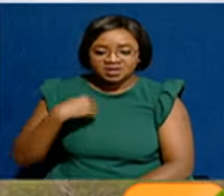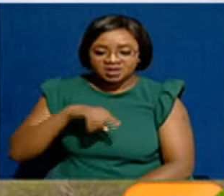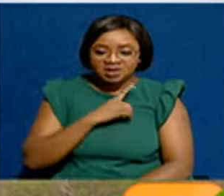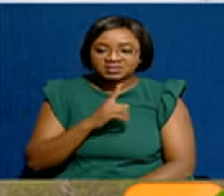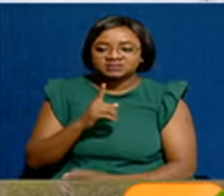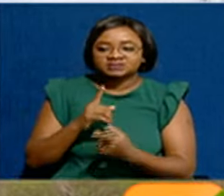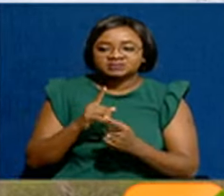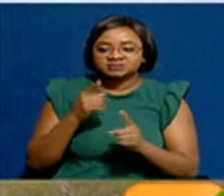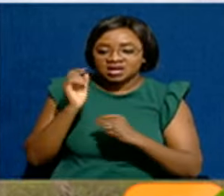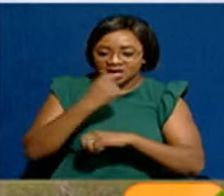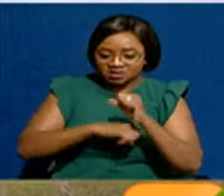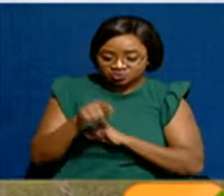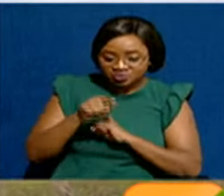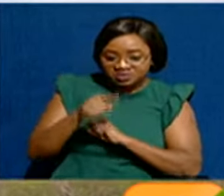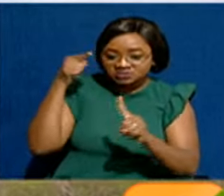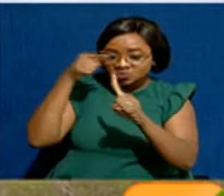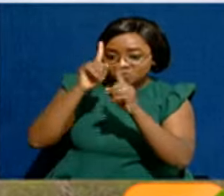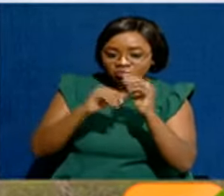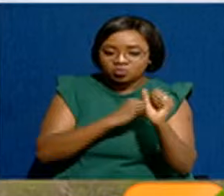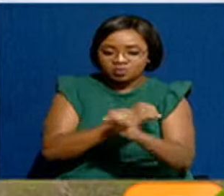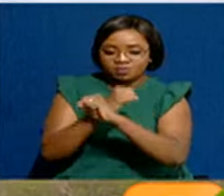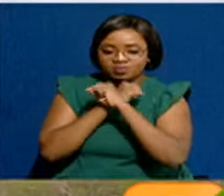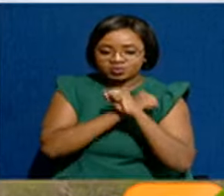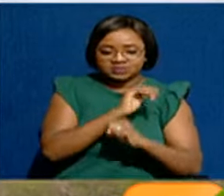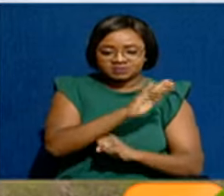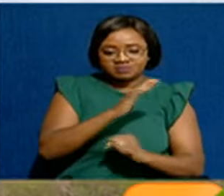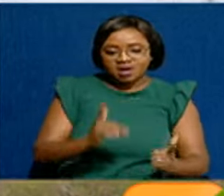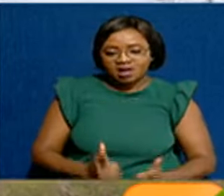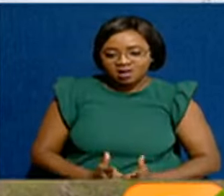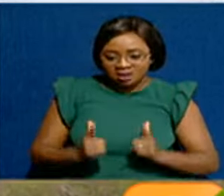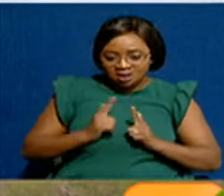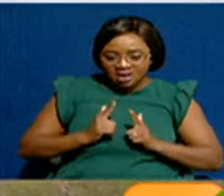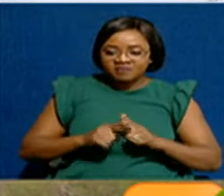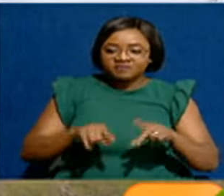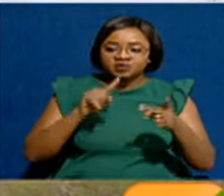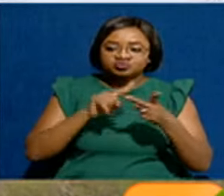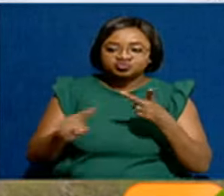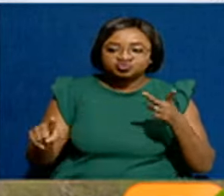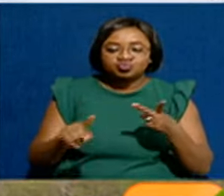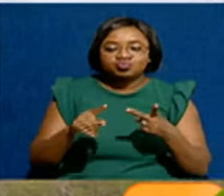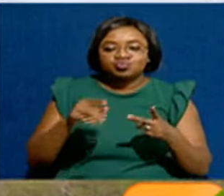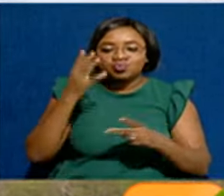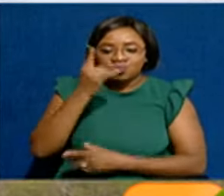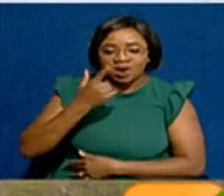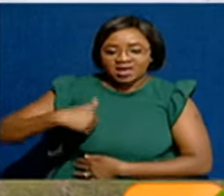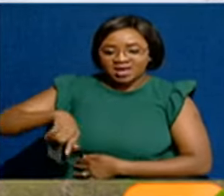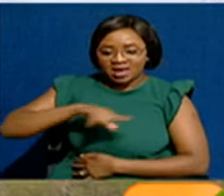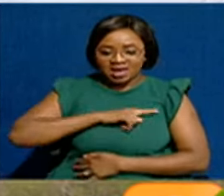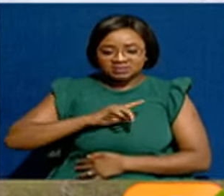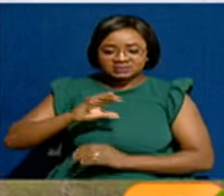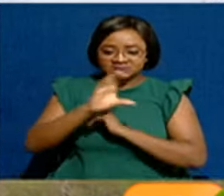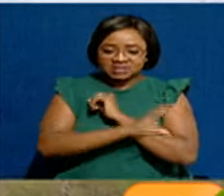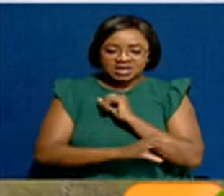kwa usalama wao, na pili ni kwa sababu ya usalama wetu sisi zote